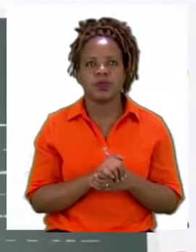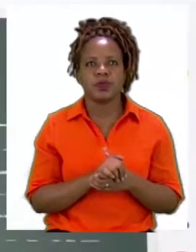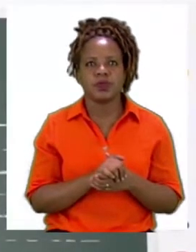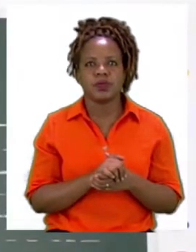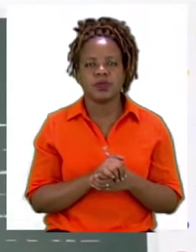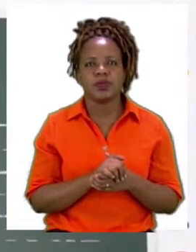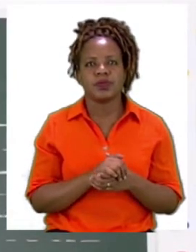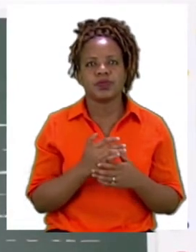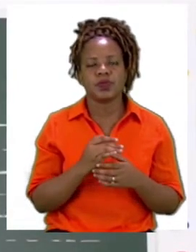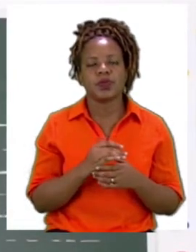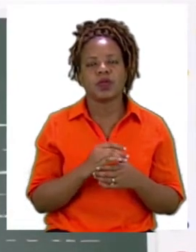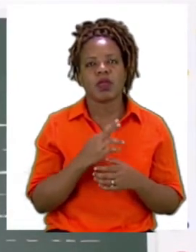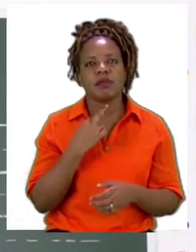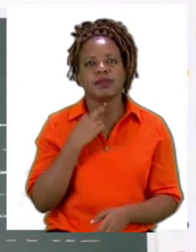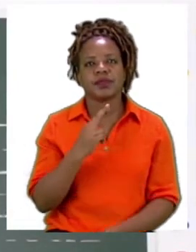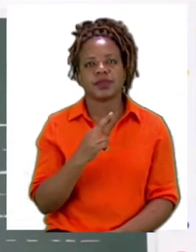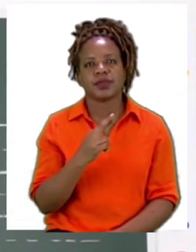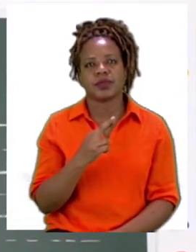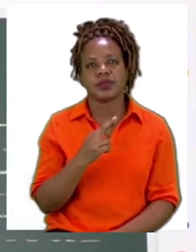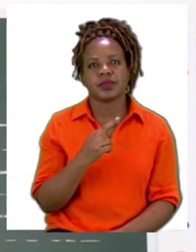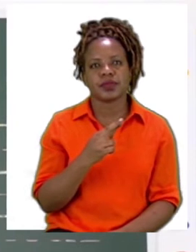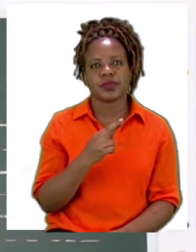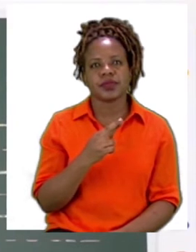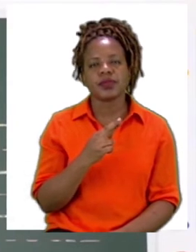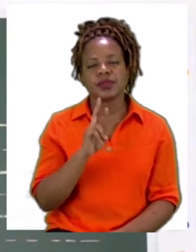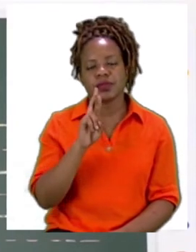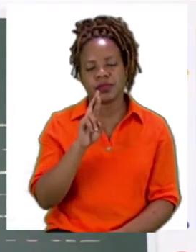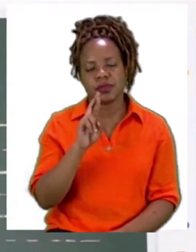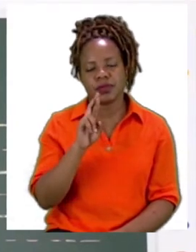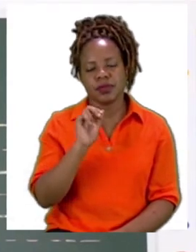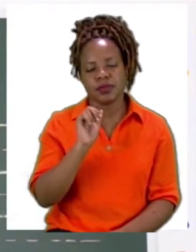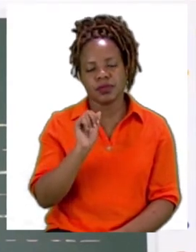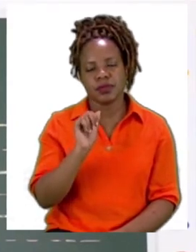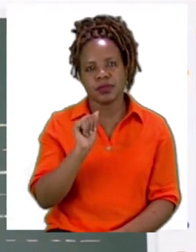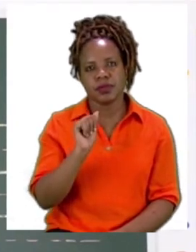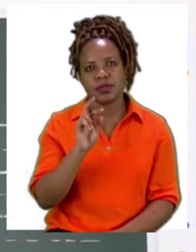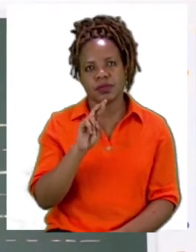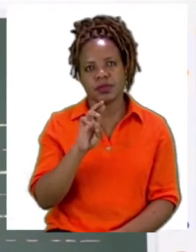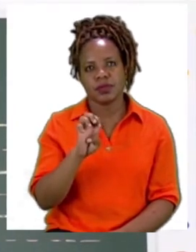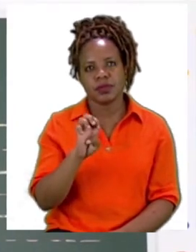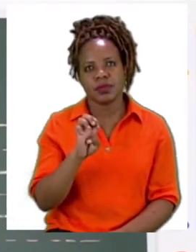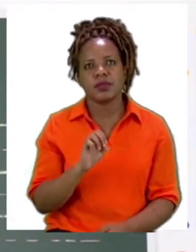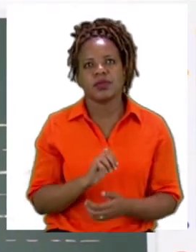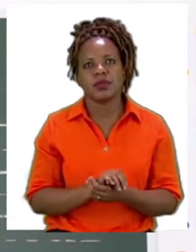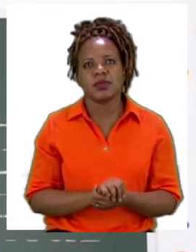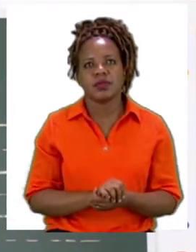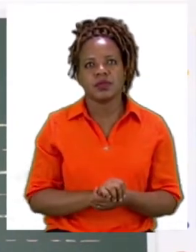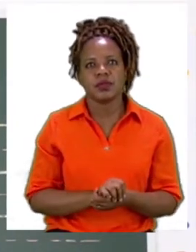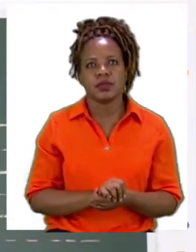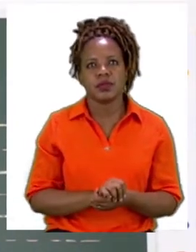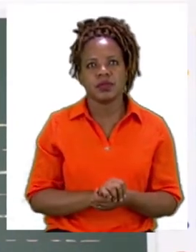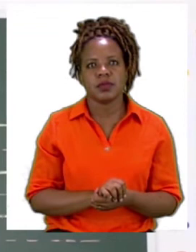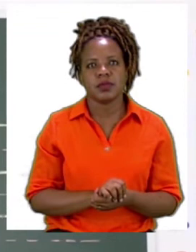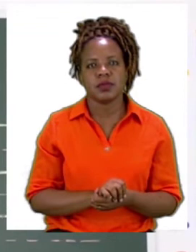trip. So let us start with the word are. And remember, boys and girls, when you are writing your